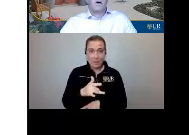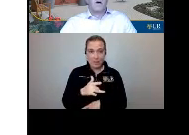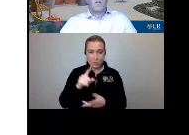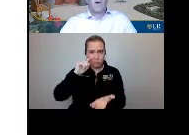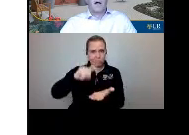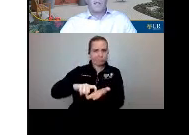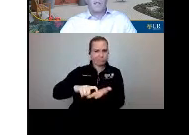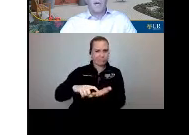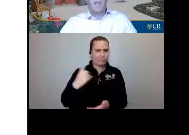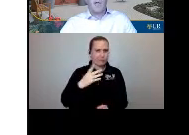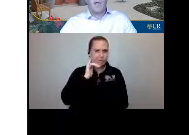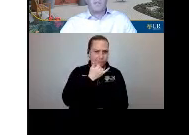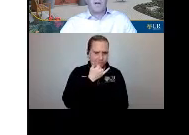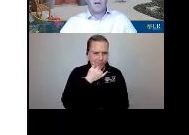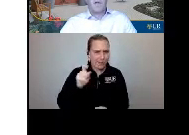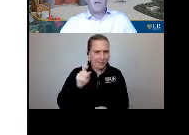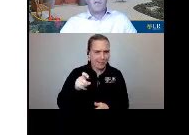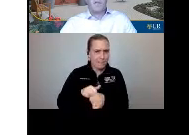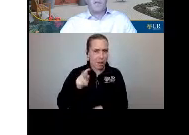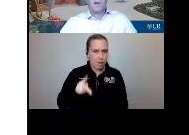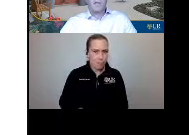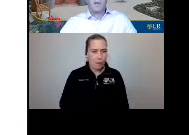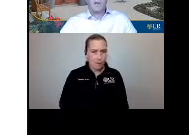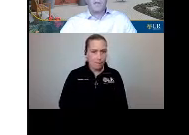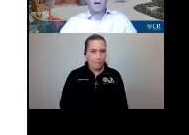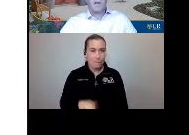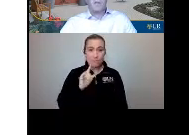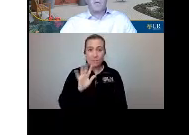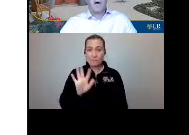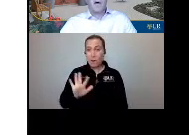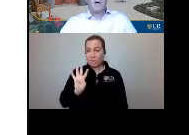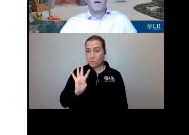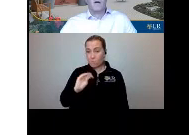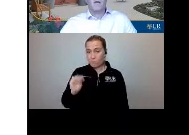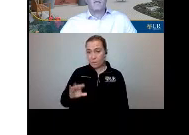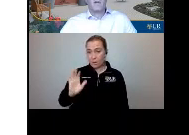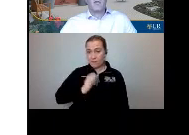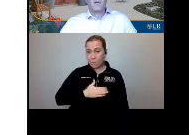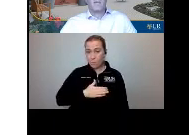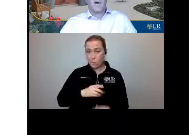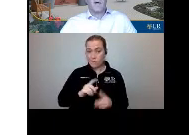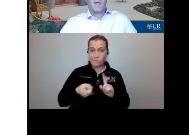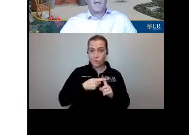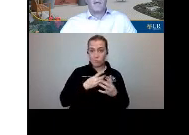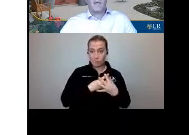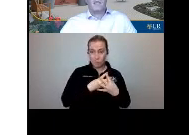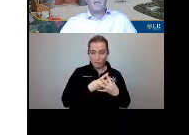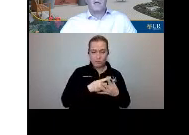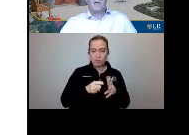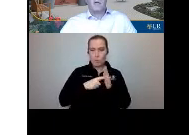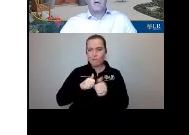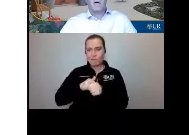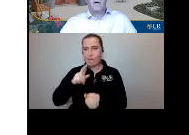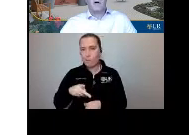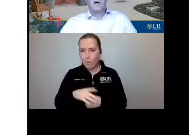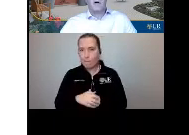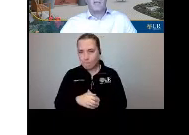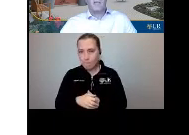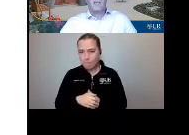abnormality regarding follow-up. About 4% of our initial lung screening studies require some additional follow-up. And that tends to be